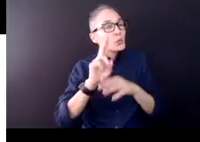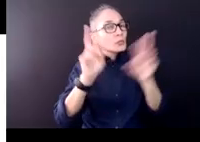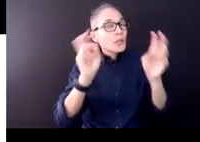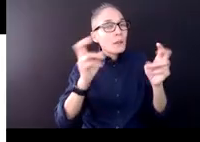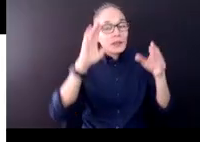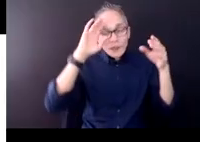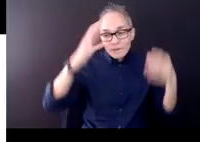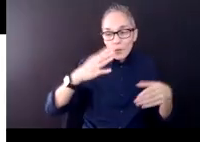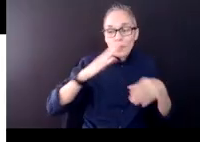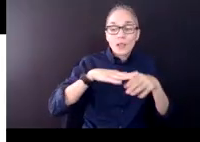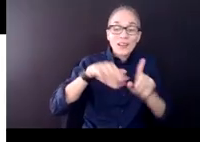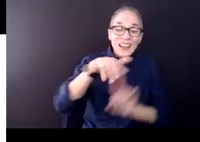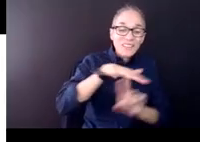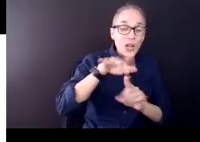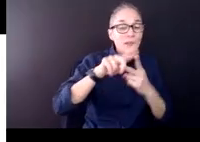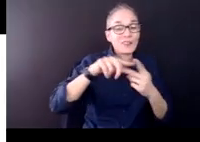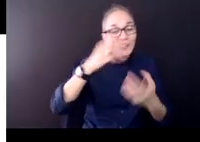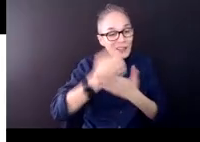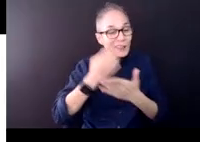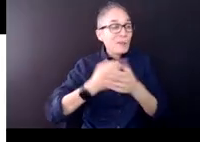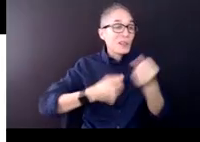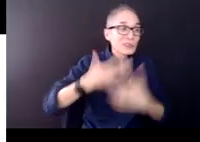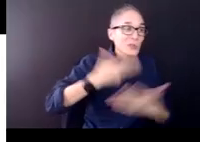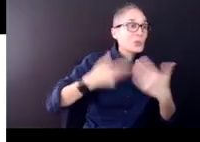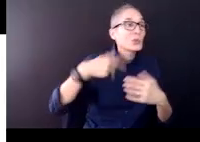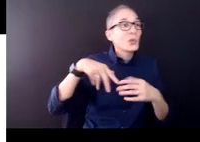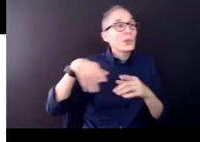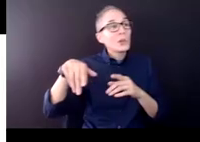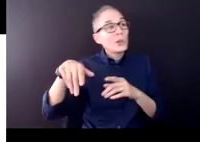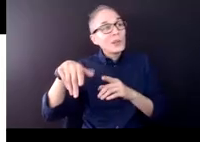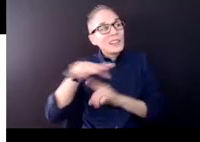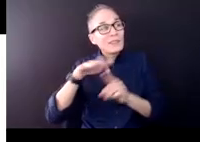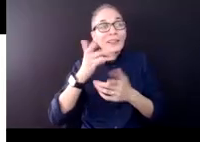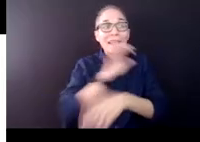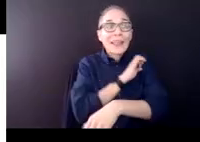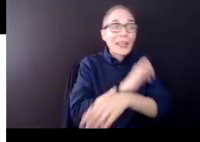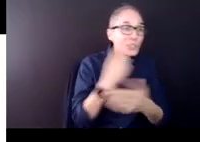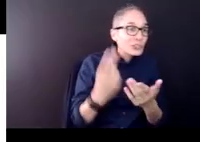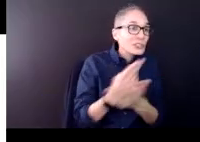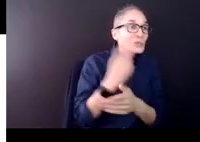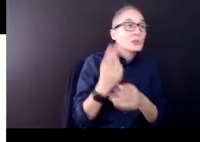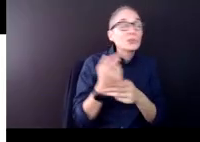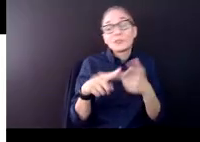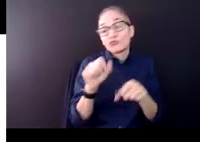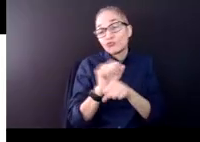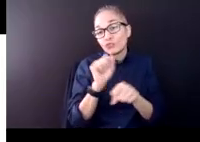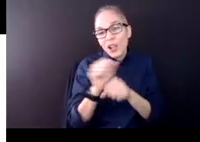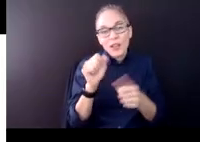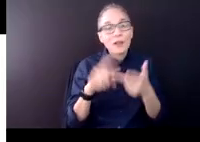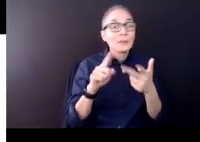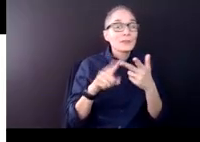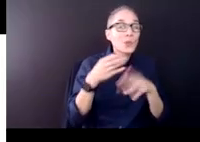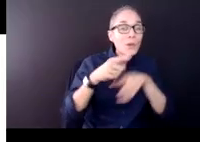environmental, economic, social, or psychological costs of AI, such as energy use, job displacement, over reliance